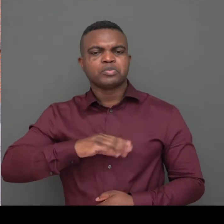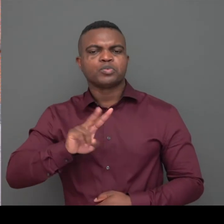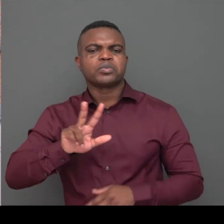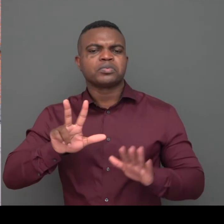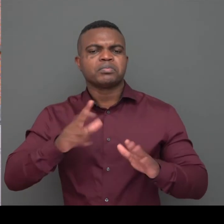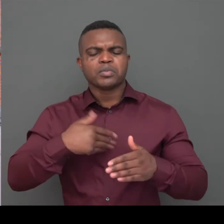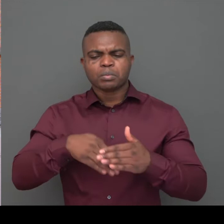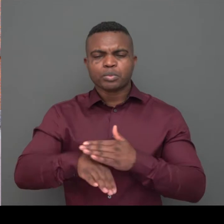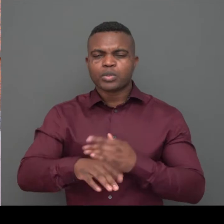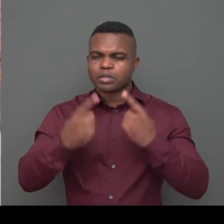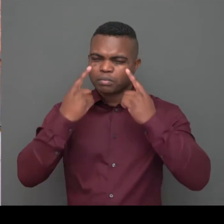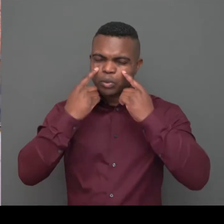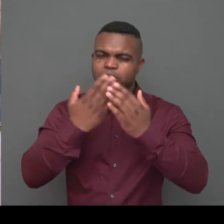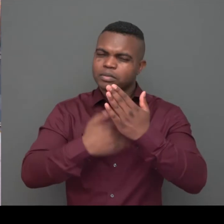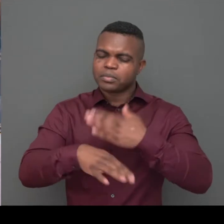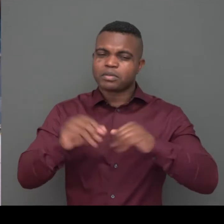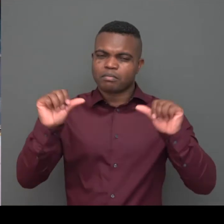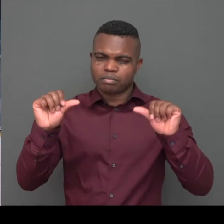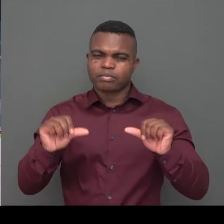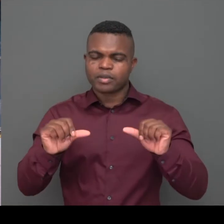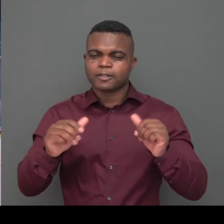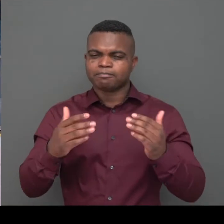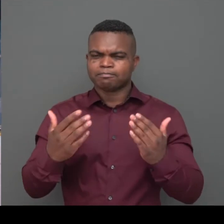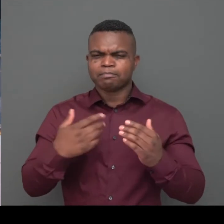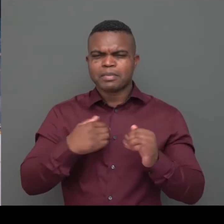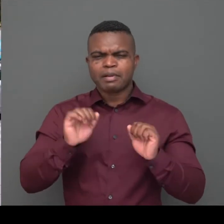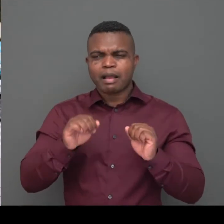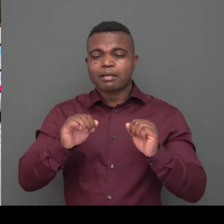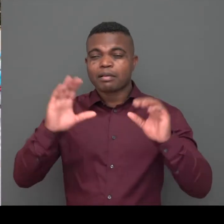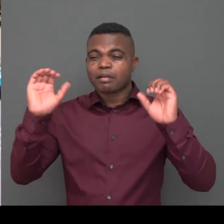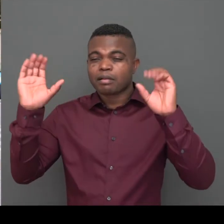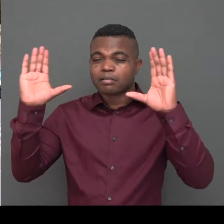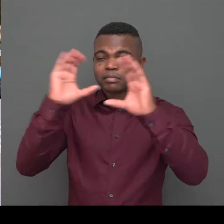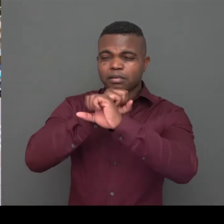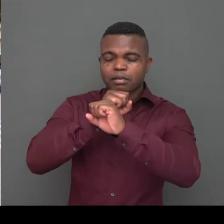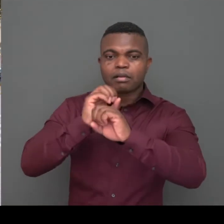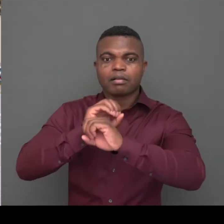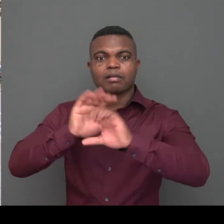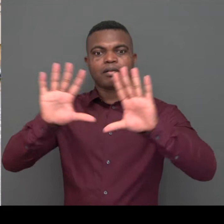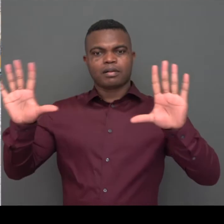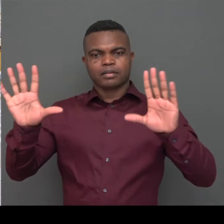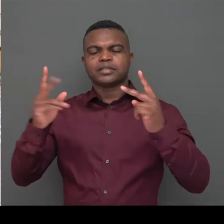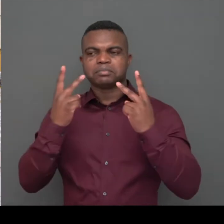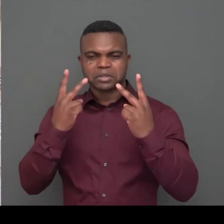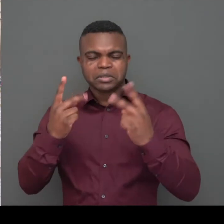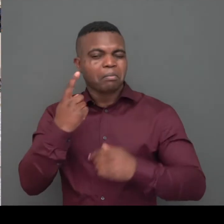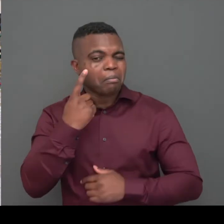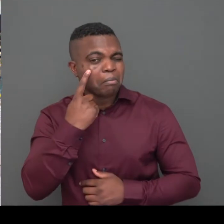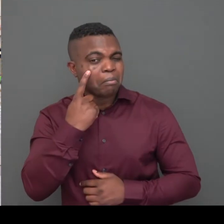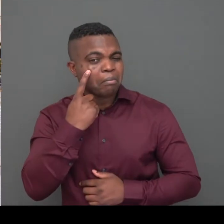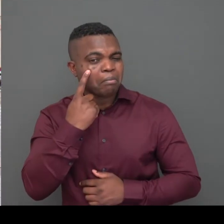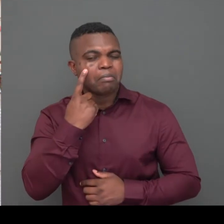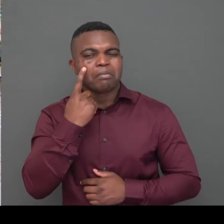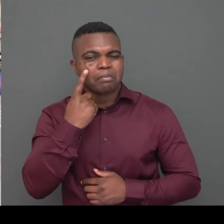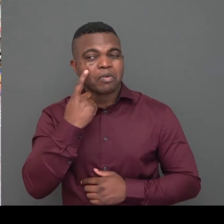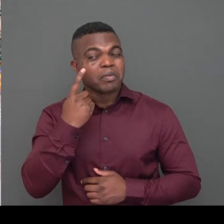with a severe visual impairment. In my case, it means that the only thing I can see is if it's light or dark, and only with my right eye. Otherwise,